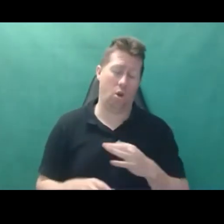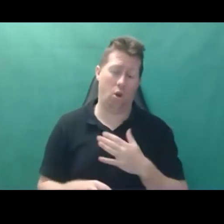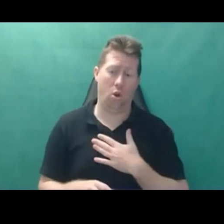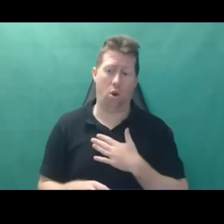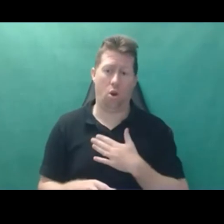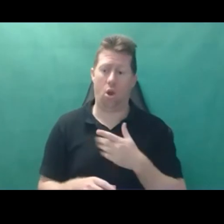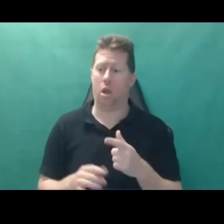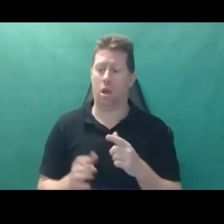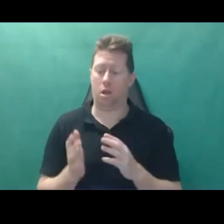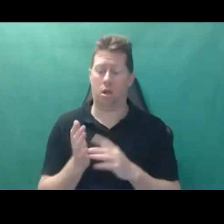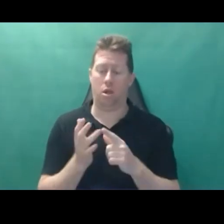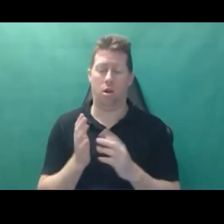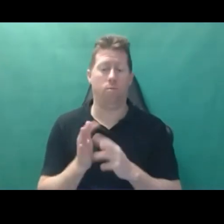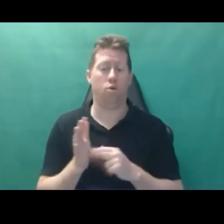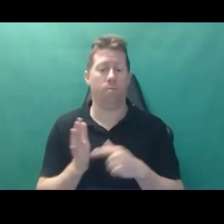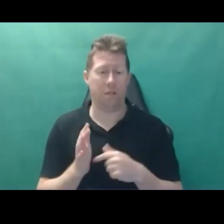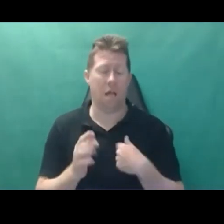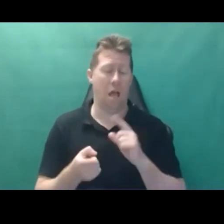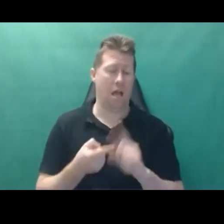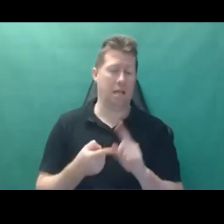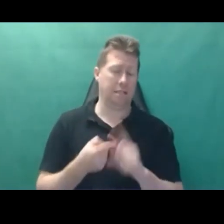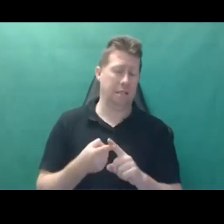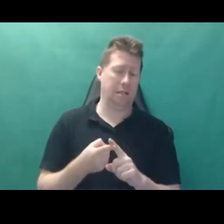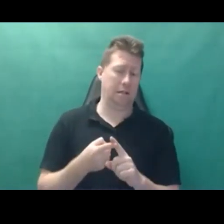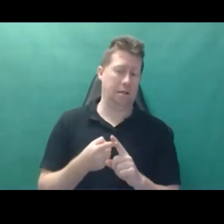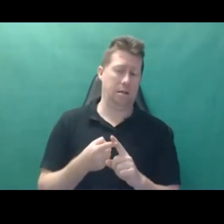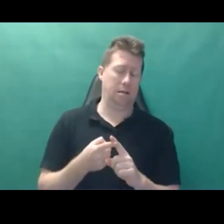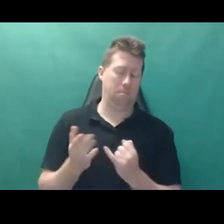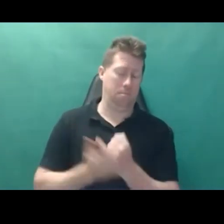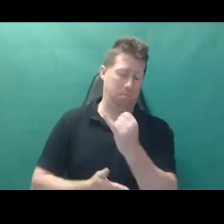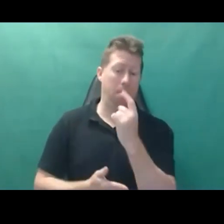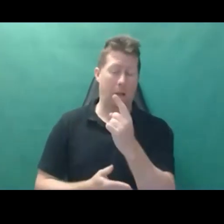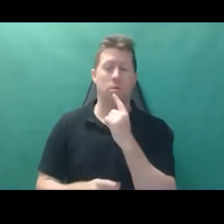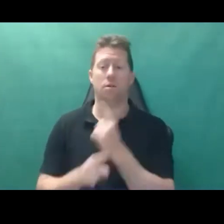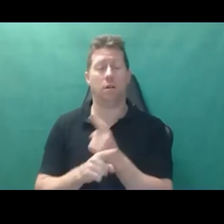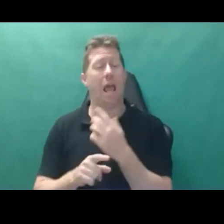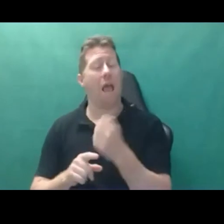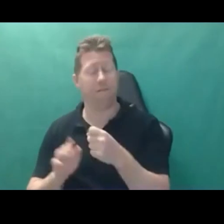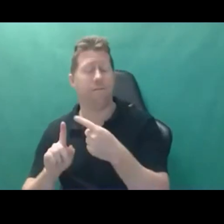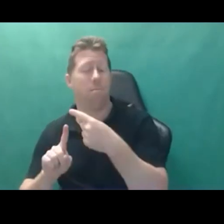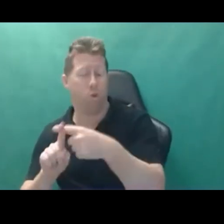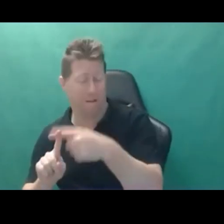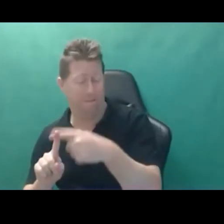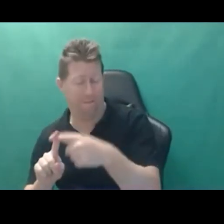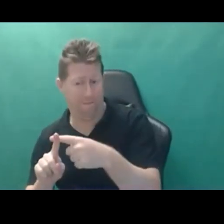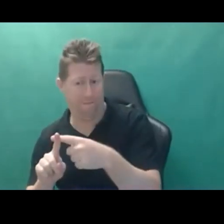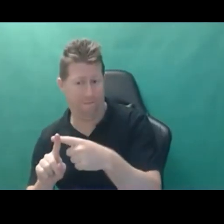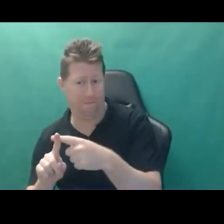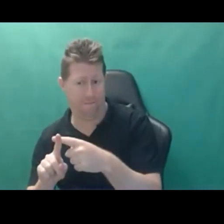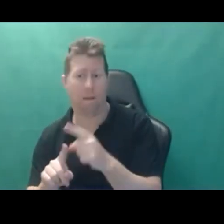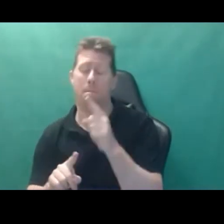intend to continue to take a critical stance. So I've already outlined the positive side of it. Um, I,